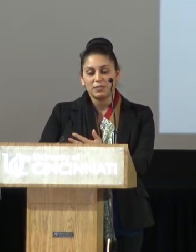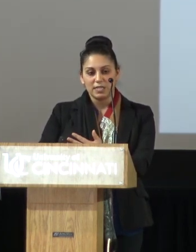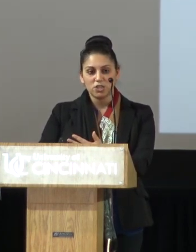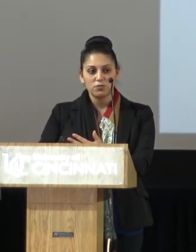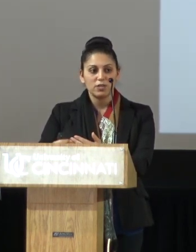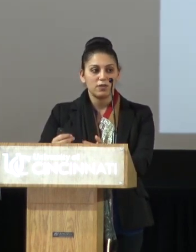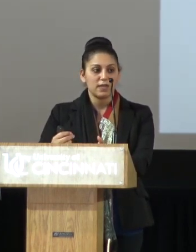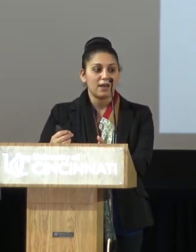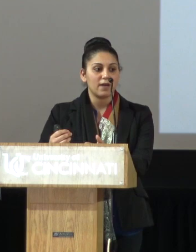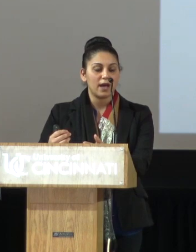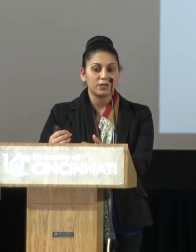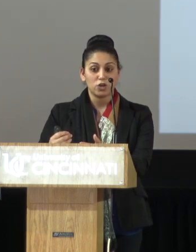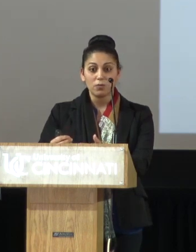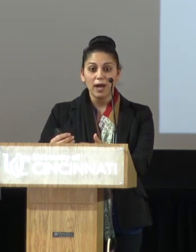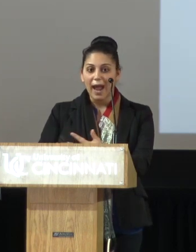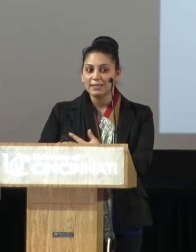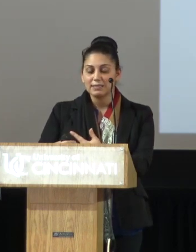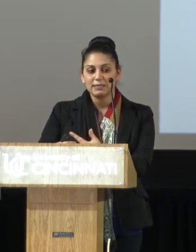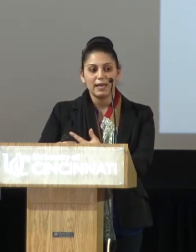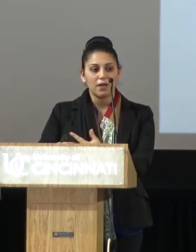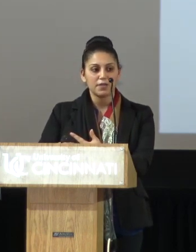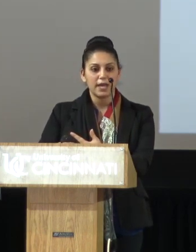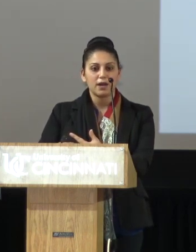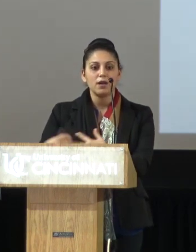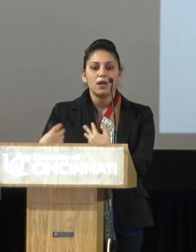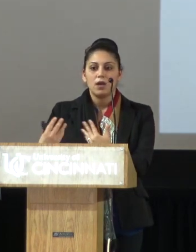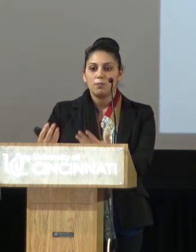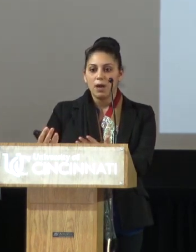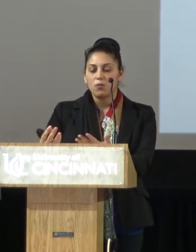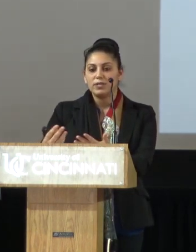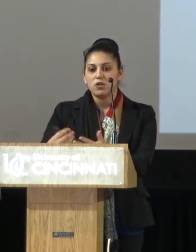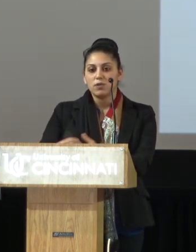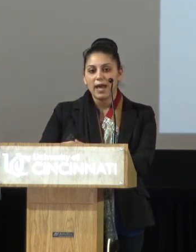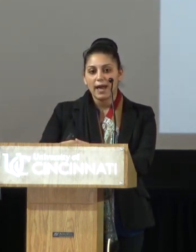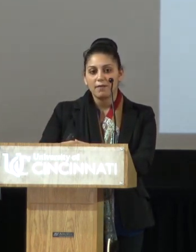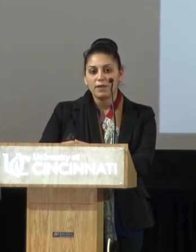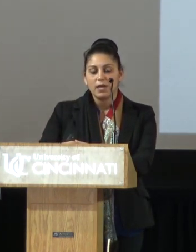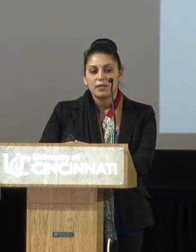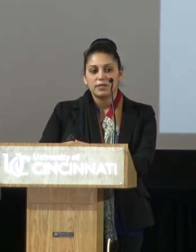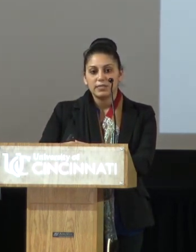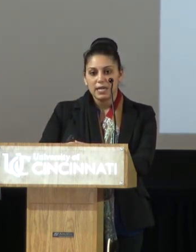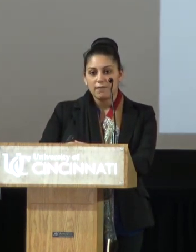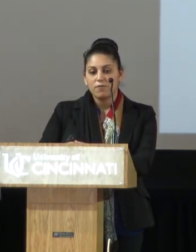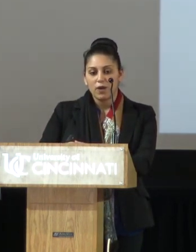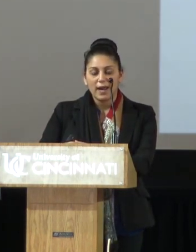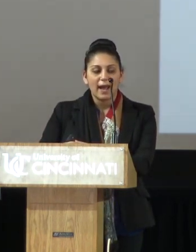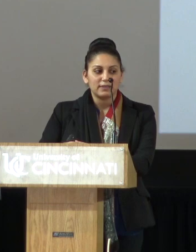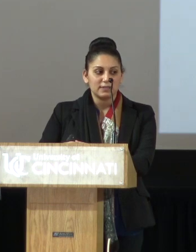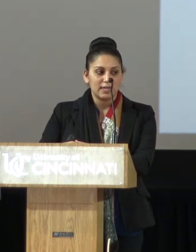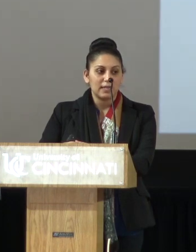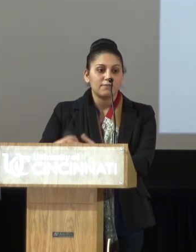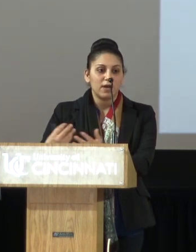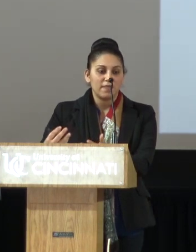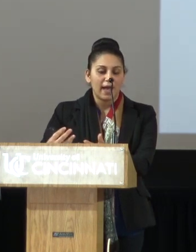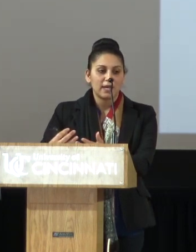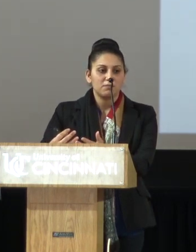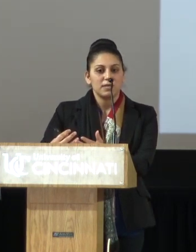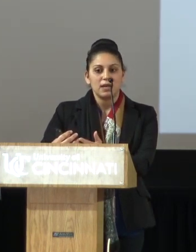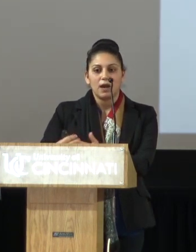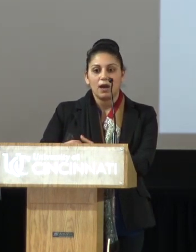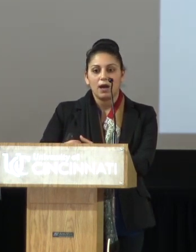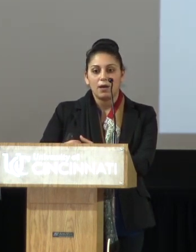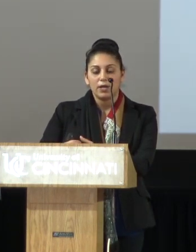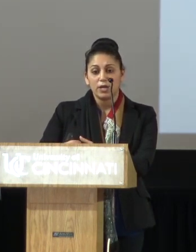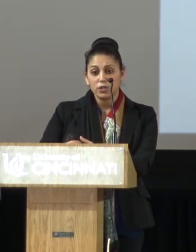and victimization. We know that they have trouble accessing health care, but we don't have the data for it at the state level, and that can